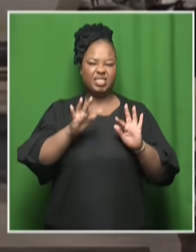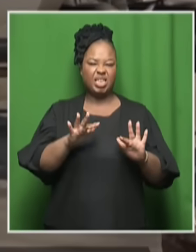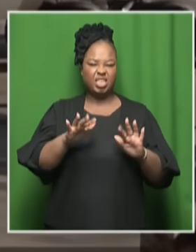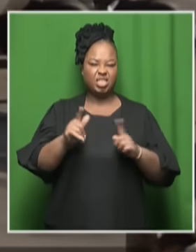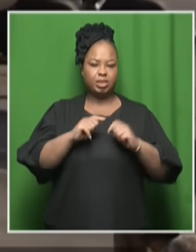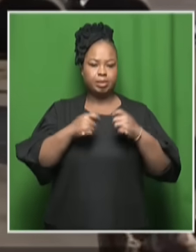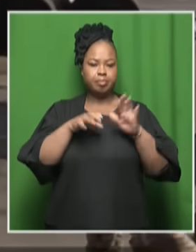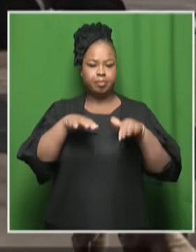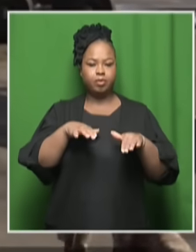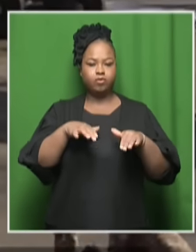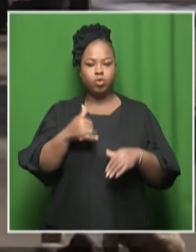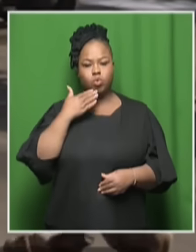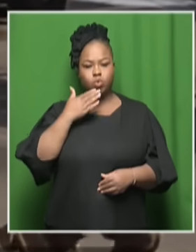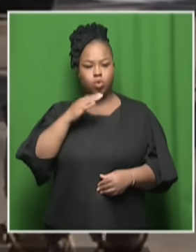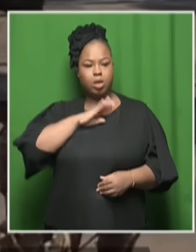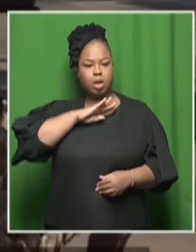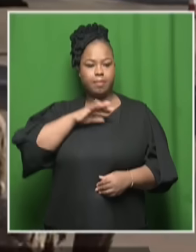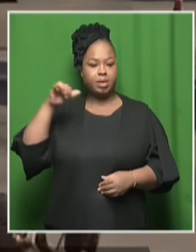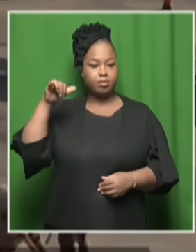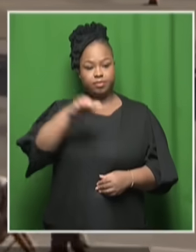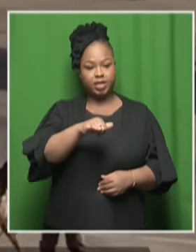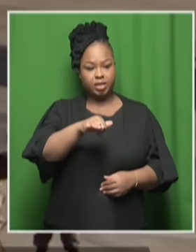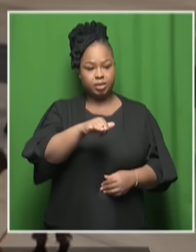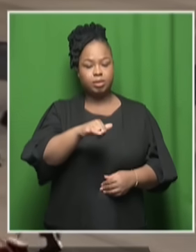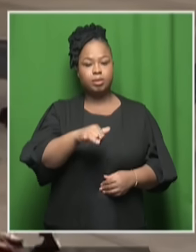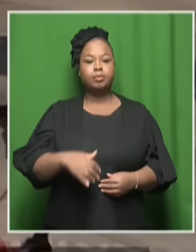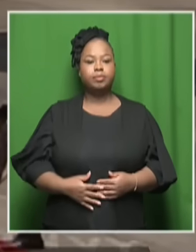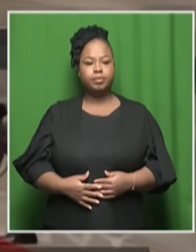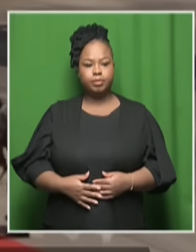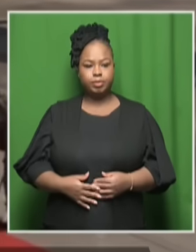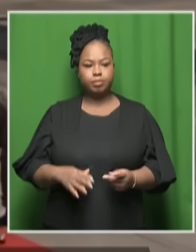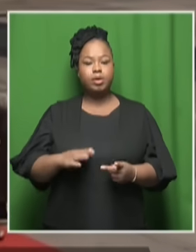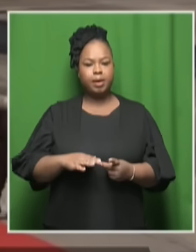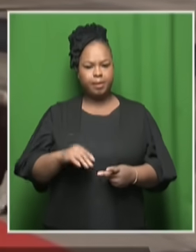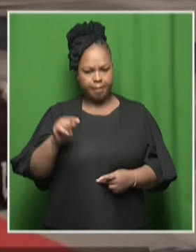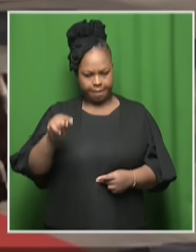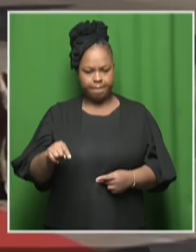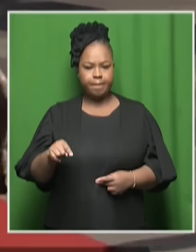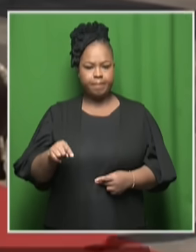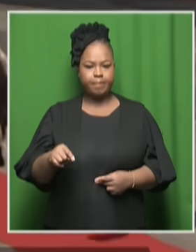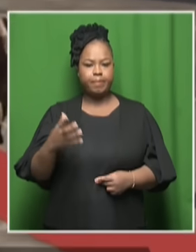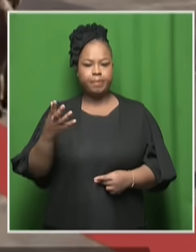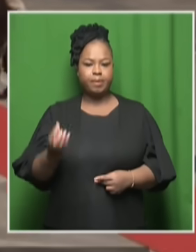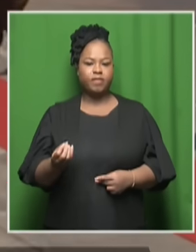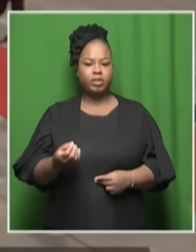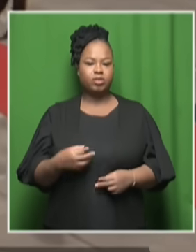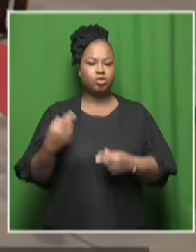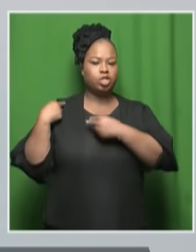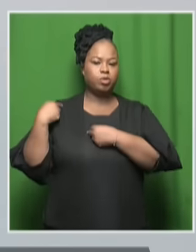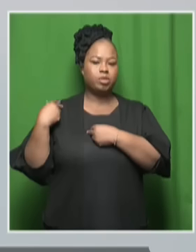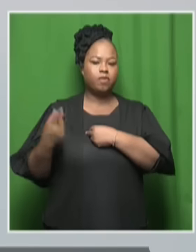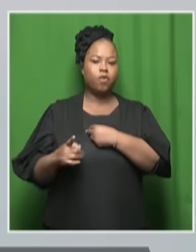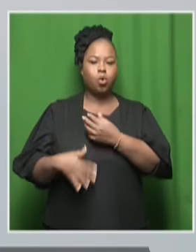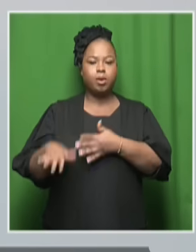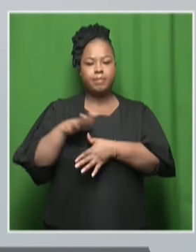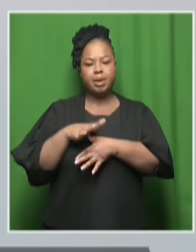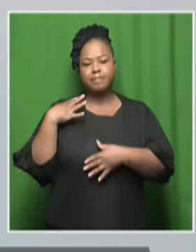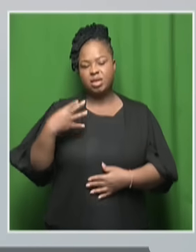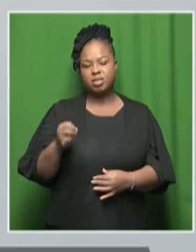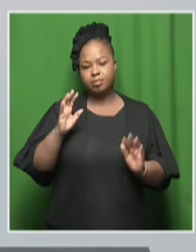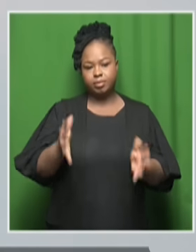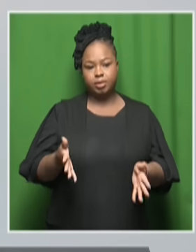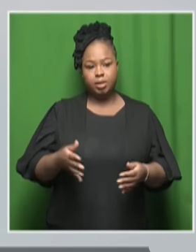Squadron, and it serves as the aircraft that officially carries the UK Prime Minister. There are many